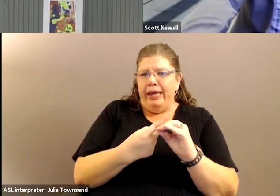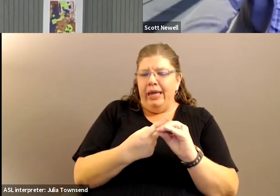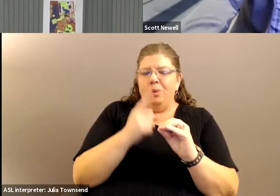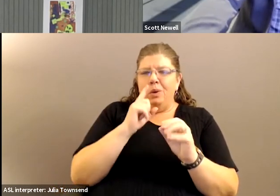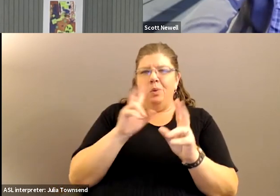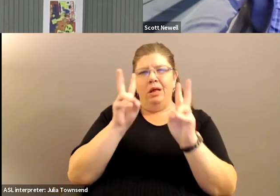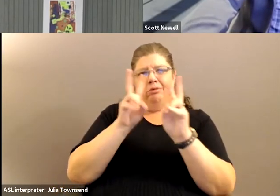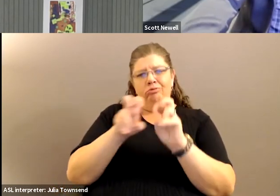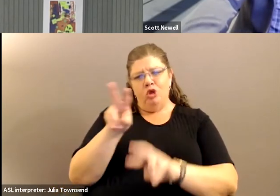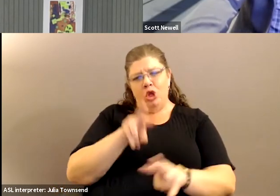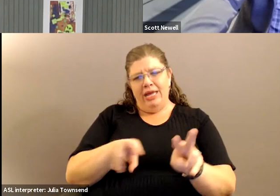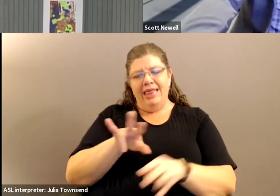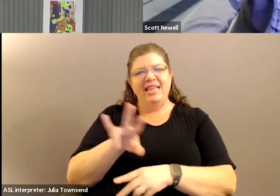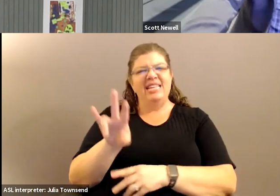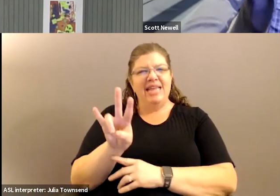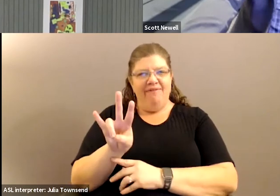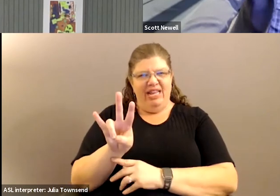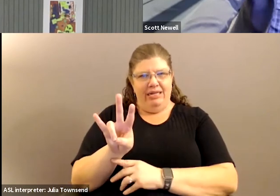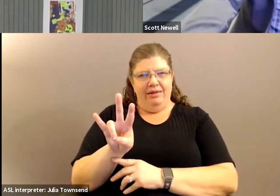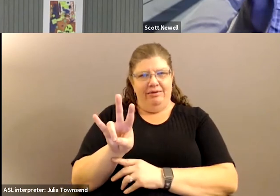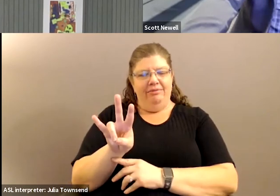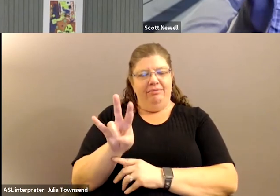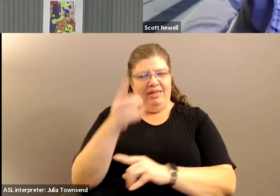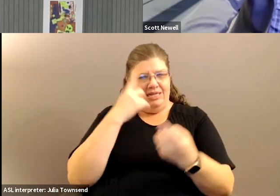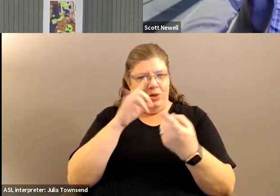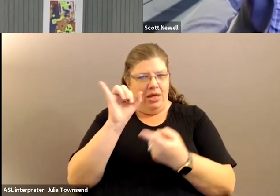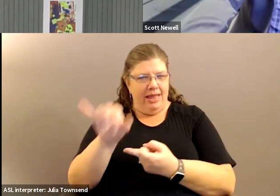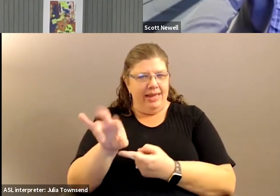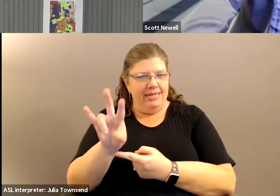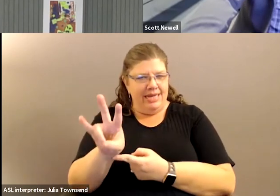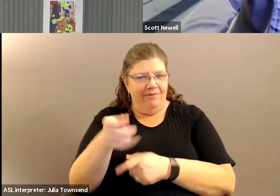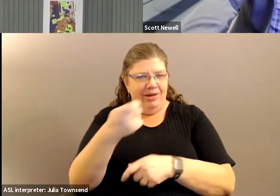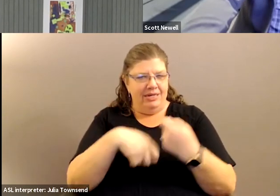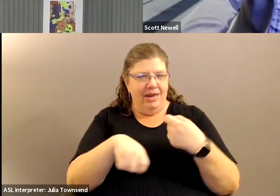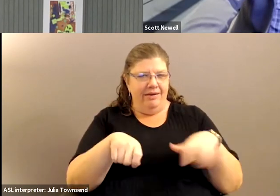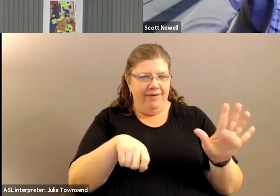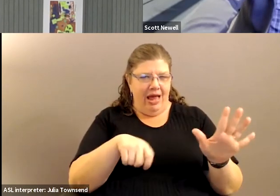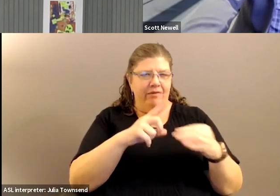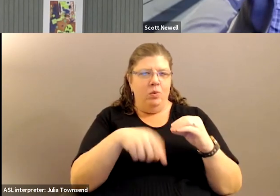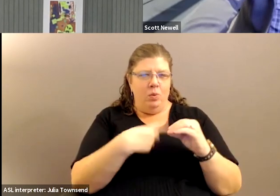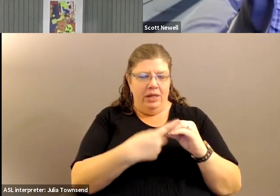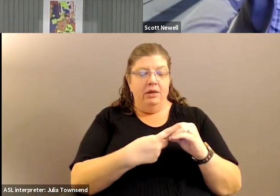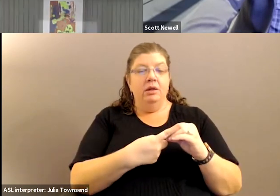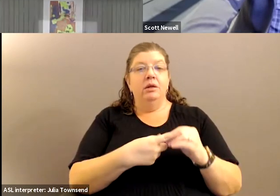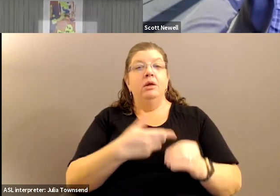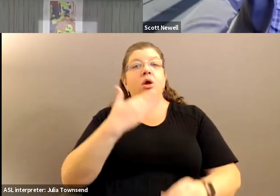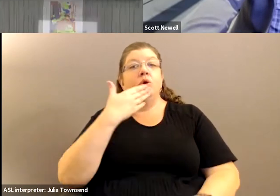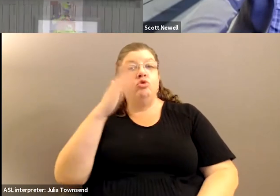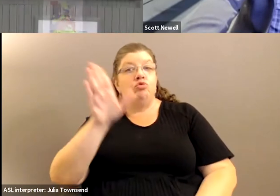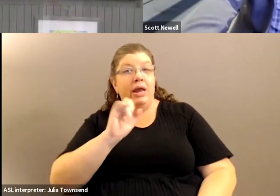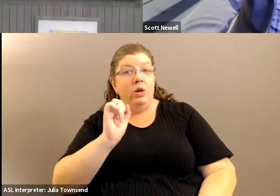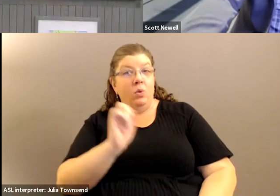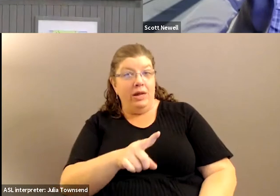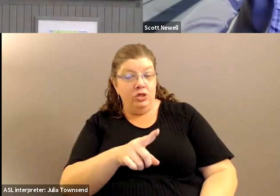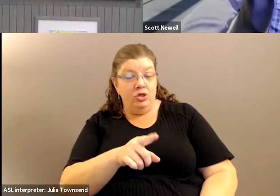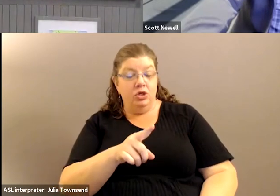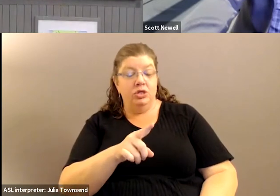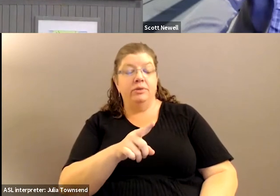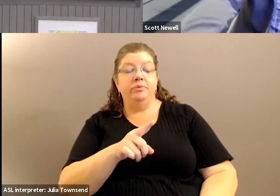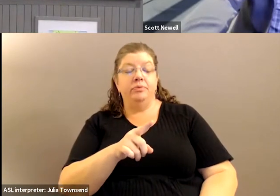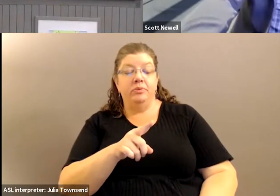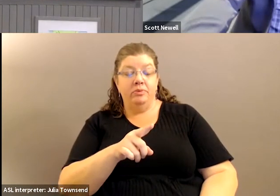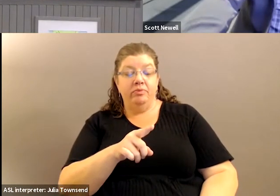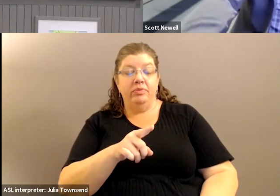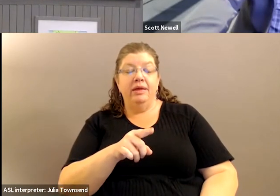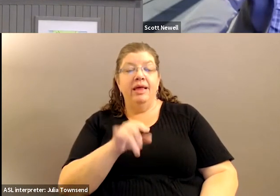uh when it's when it will be uh considered the seven seats well i think it's a great question and um this is